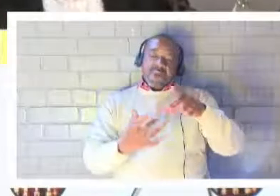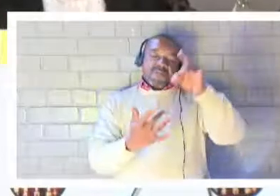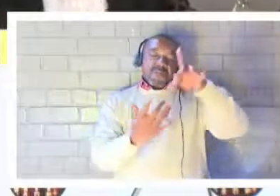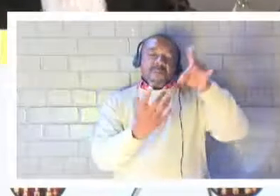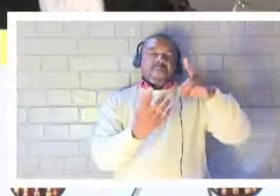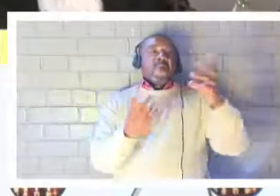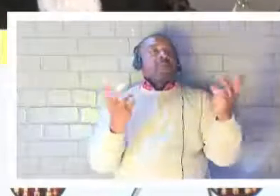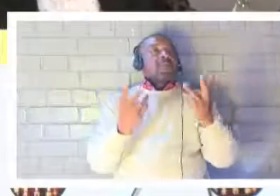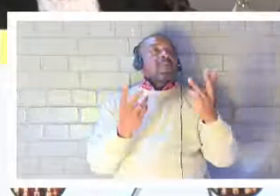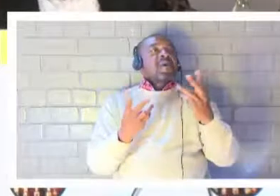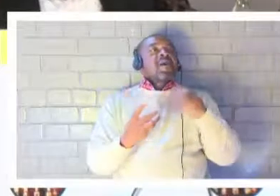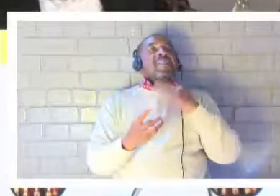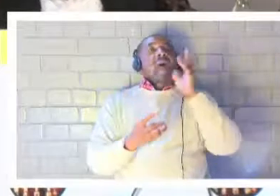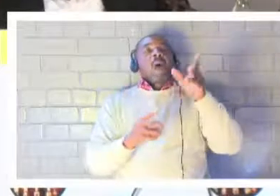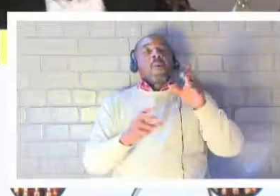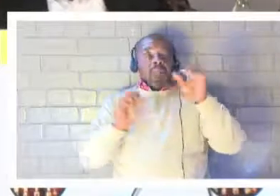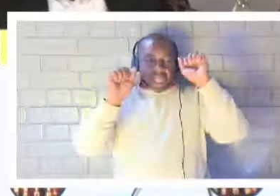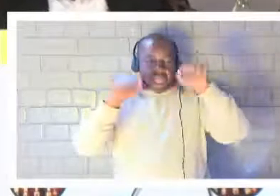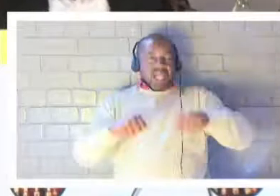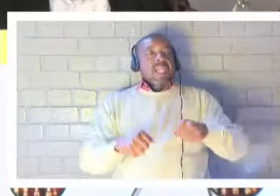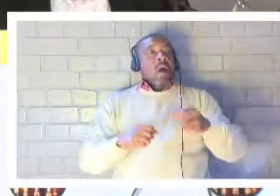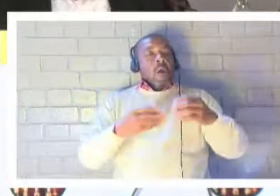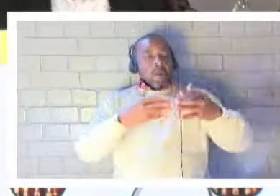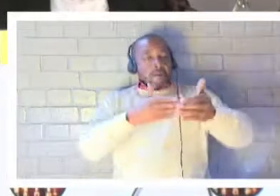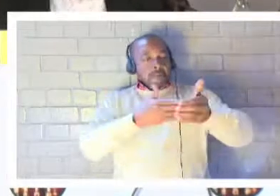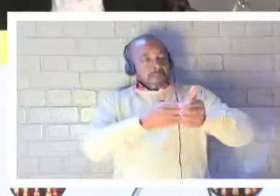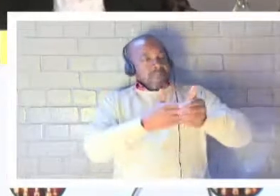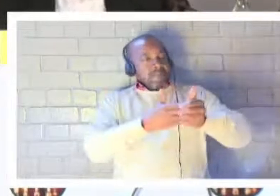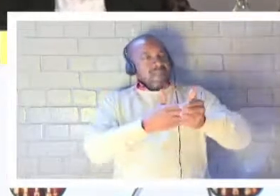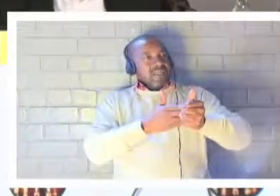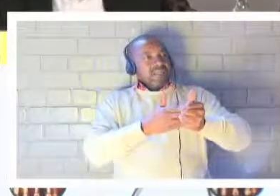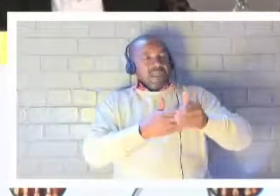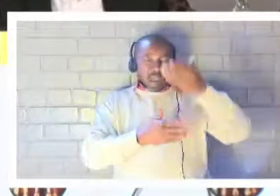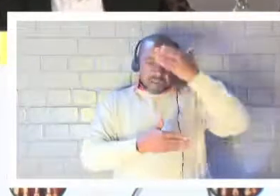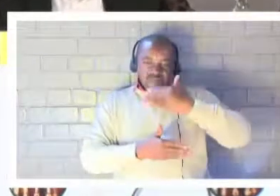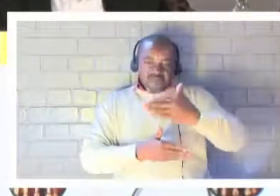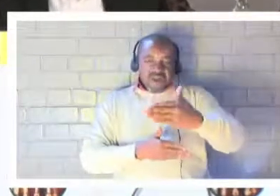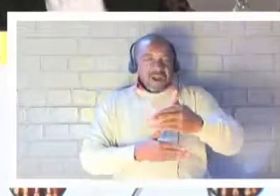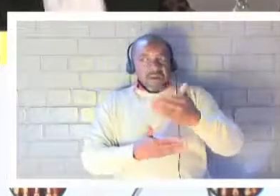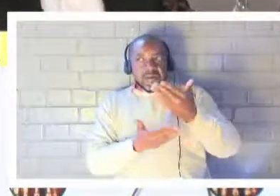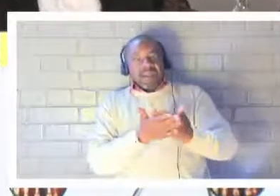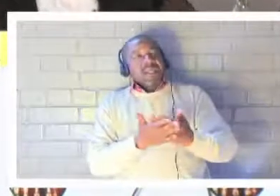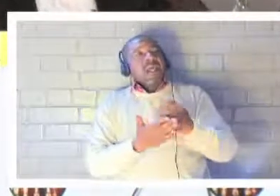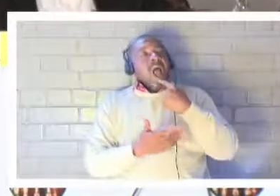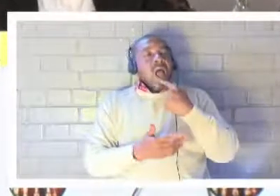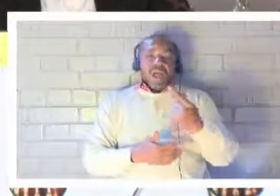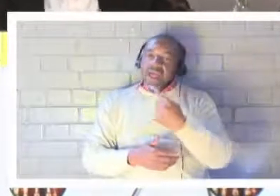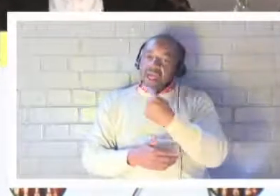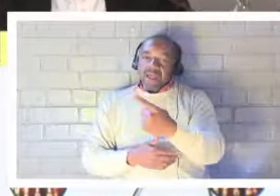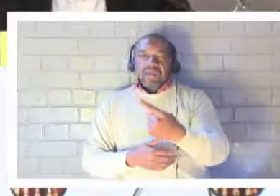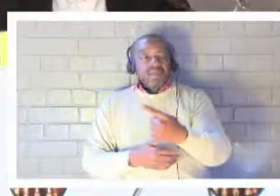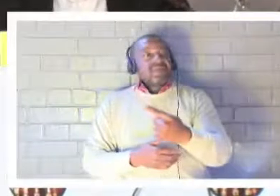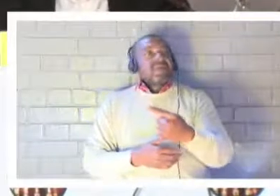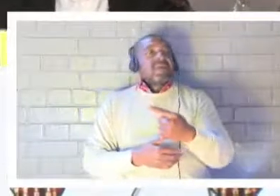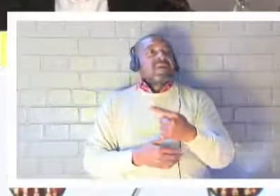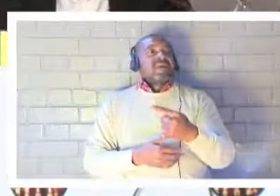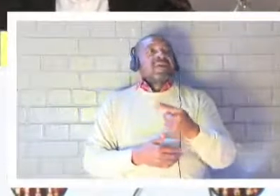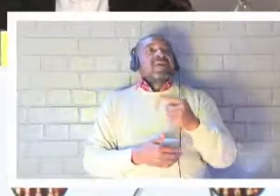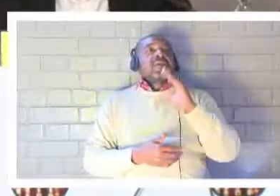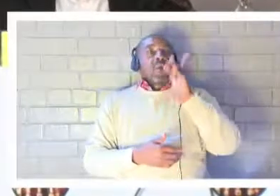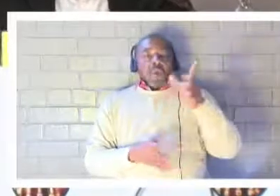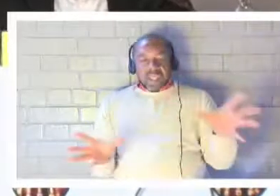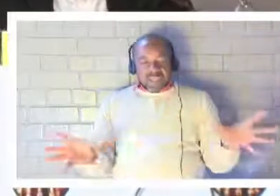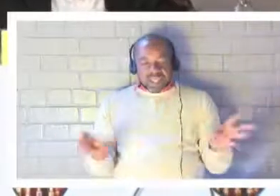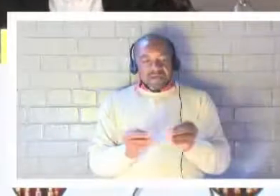I will allow members in front to also take a bite, and then we'll get to